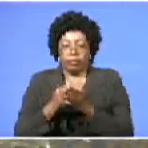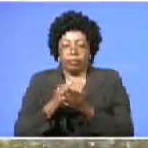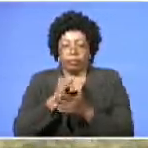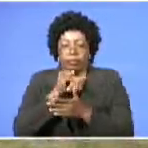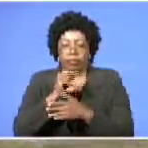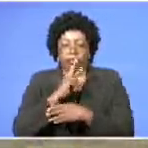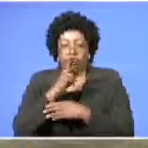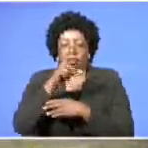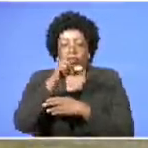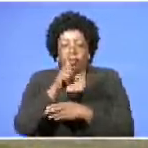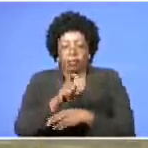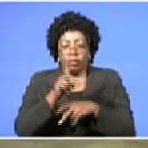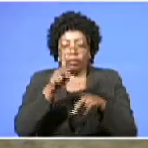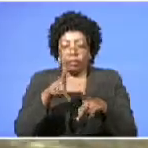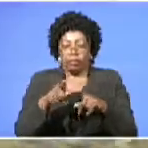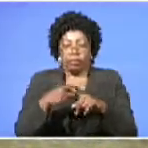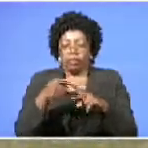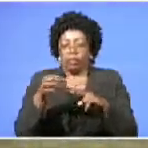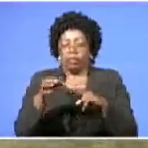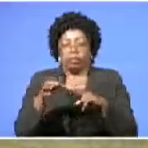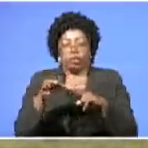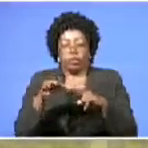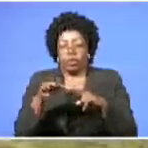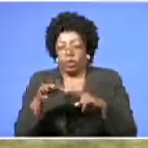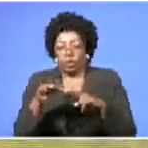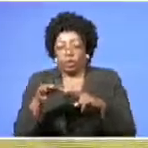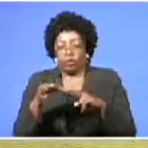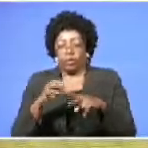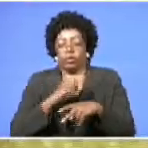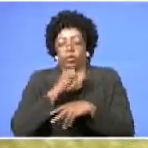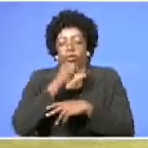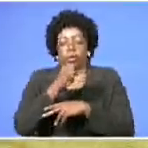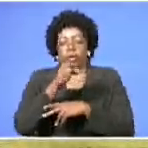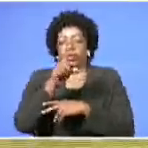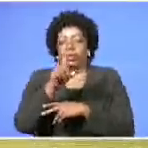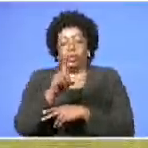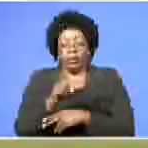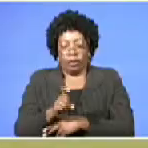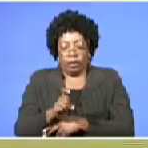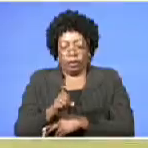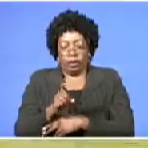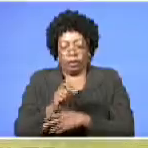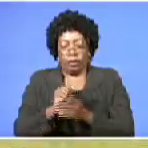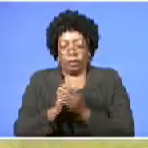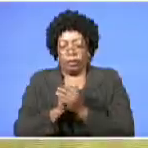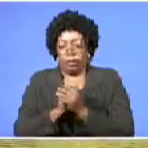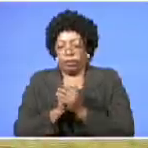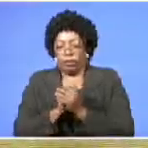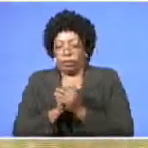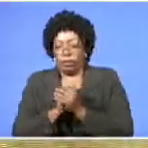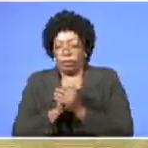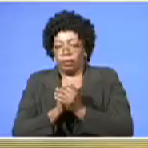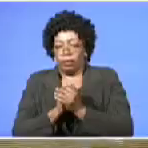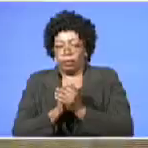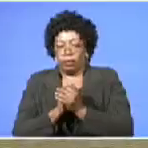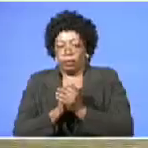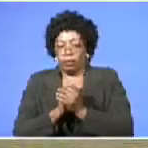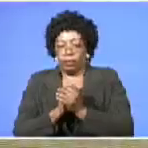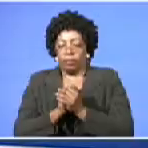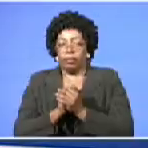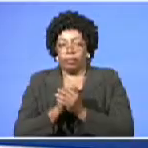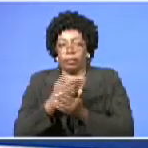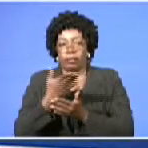We just need somebody just to score, and I think confidence. That's all they need: confidence and believe in themselves, and that they can do